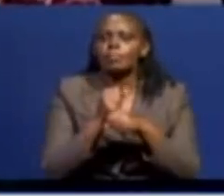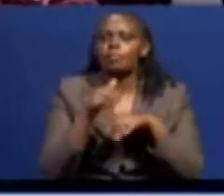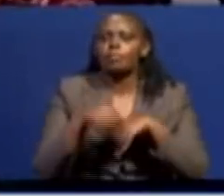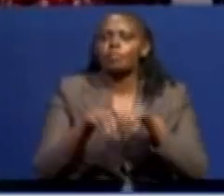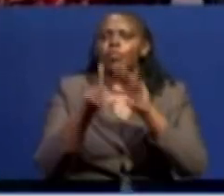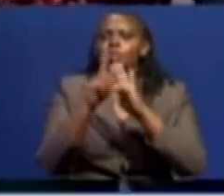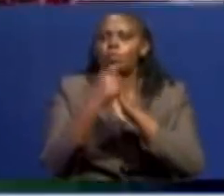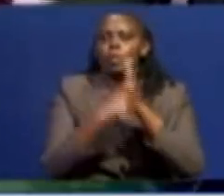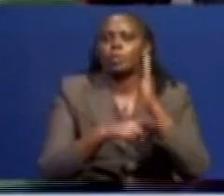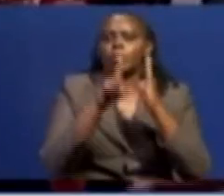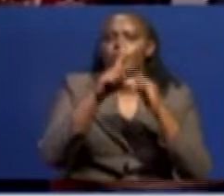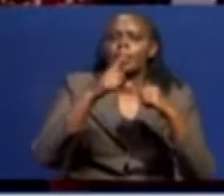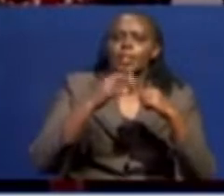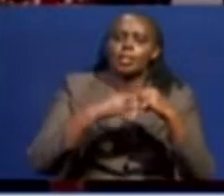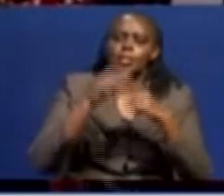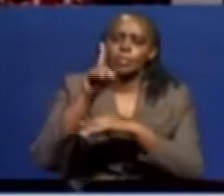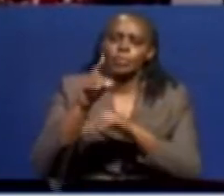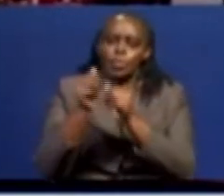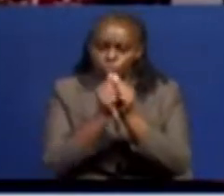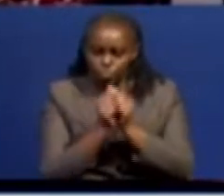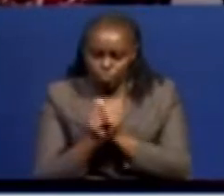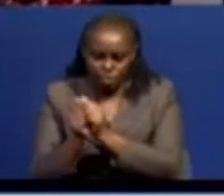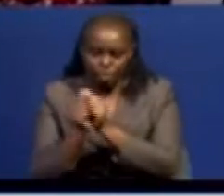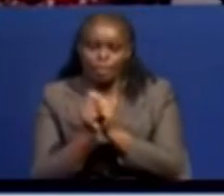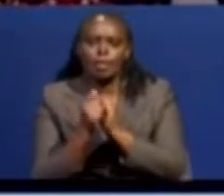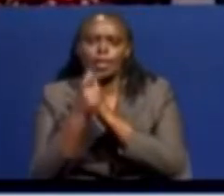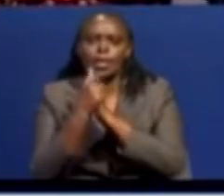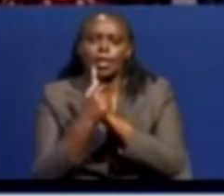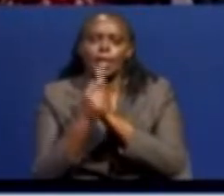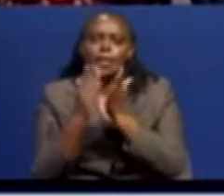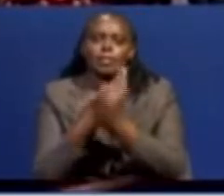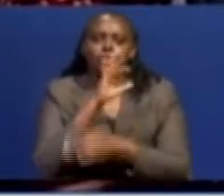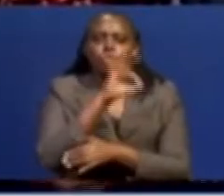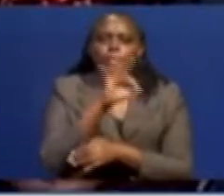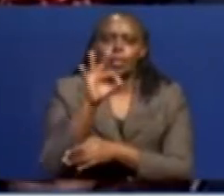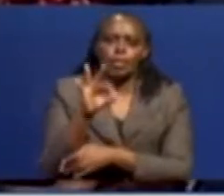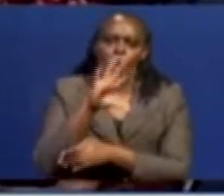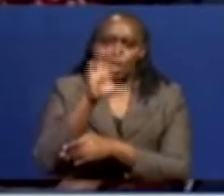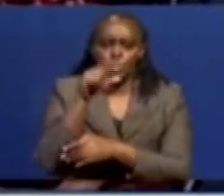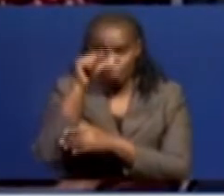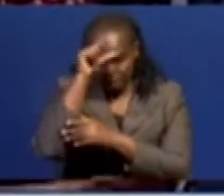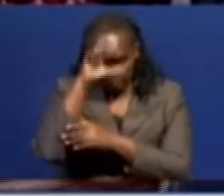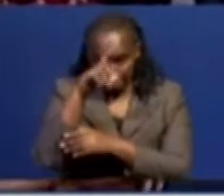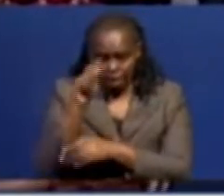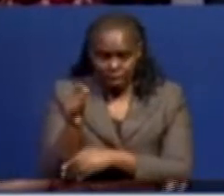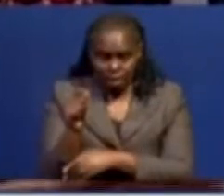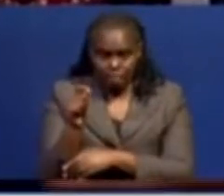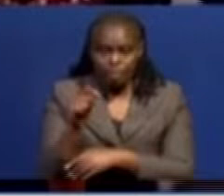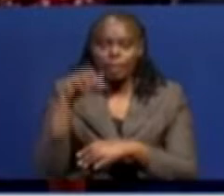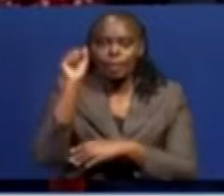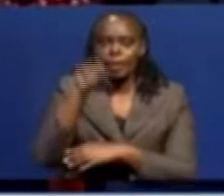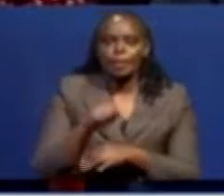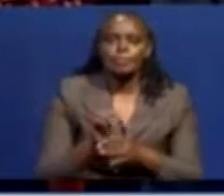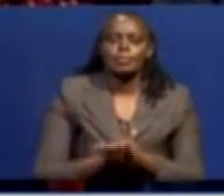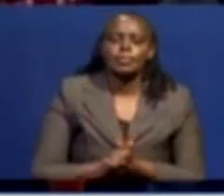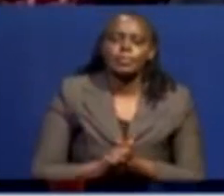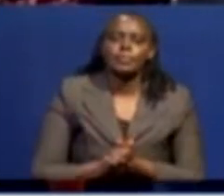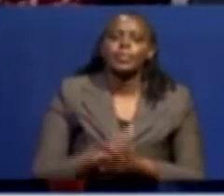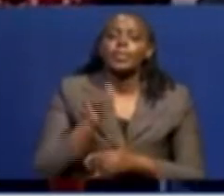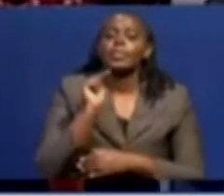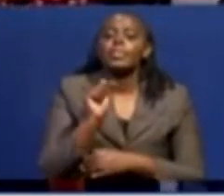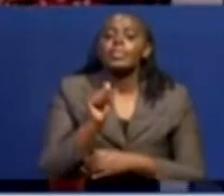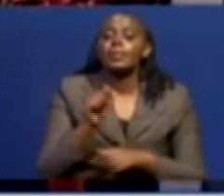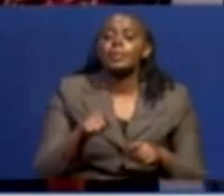that met the provisions of Article 181 as read together with Section 33 of the County Government Act?